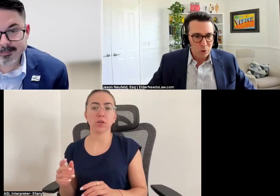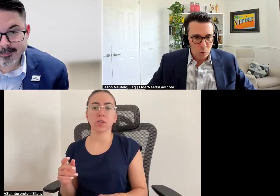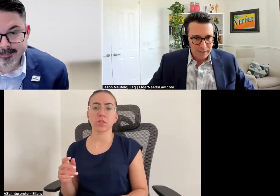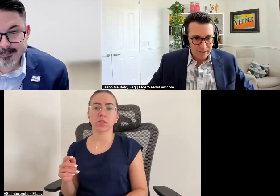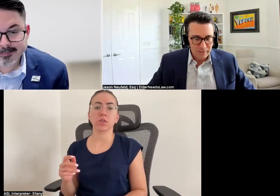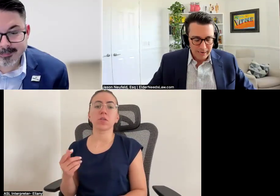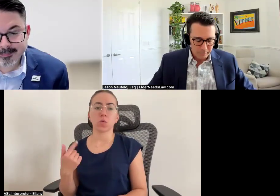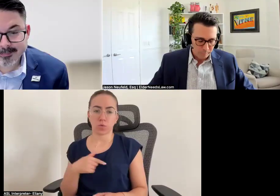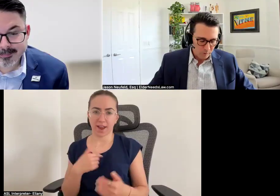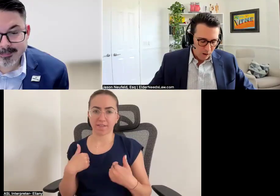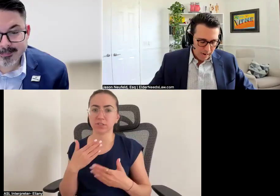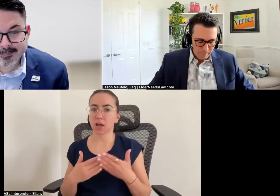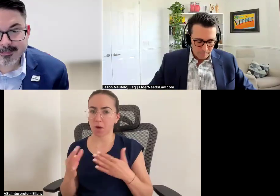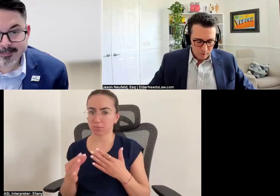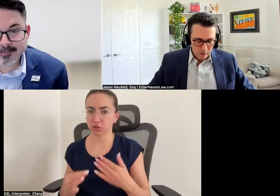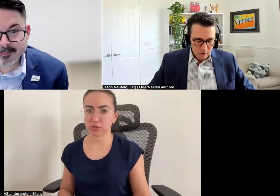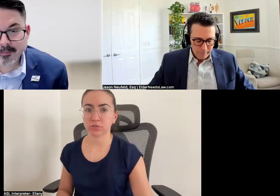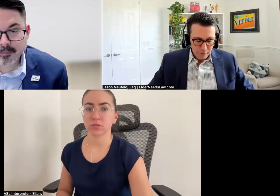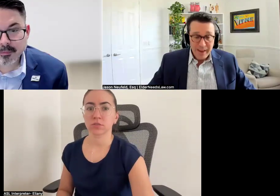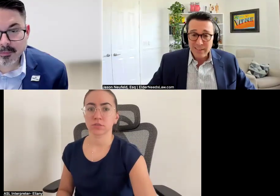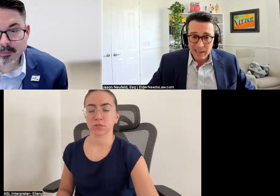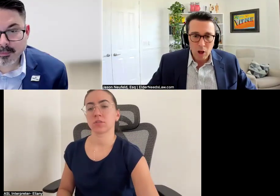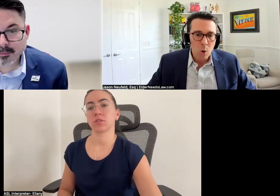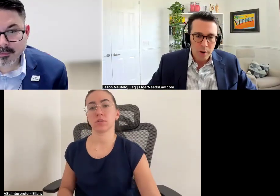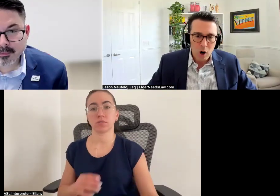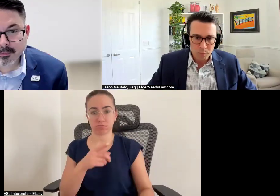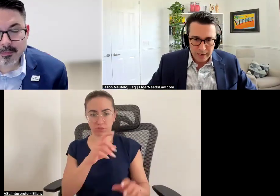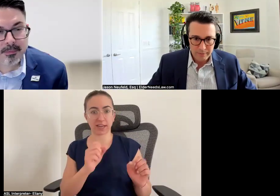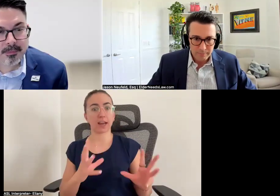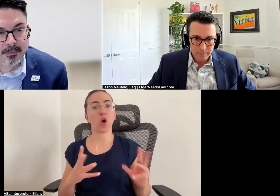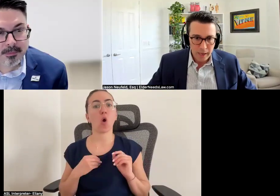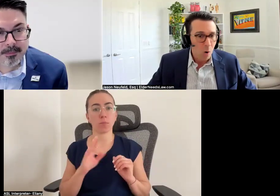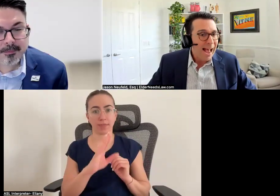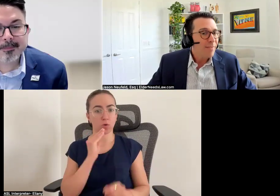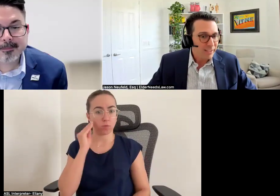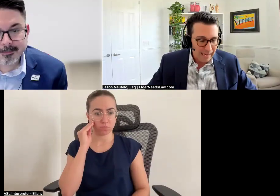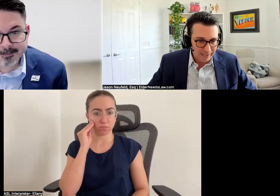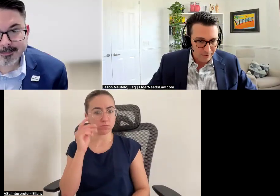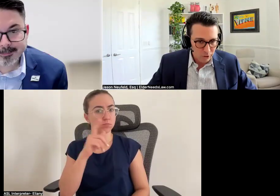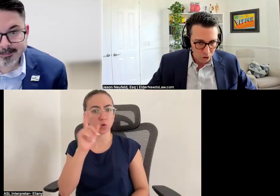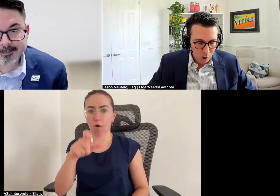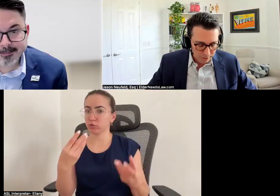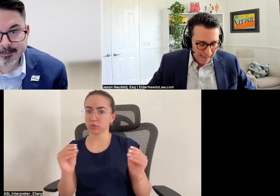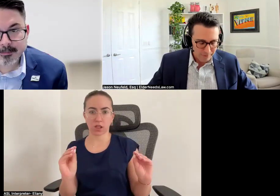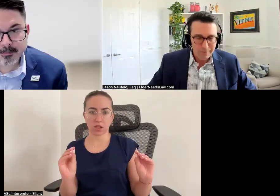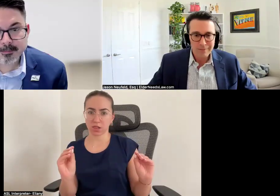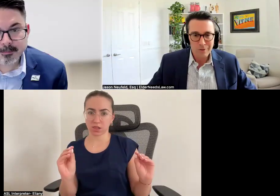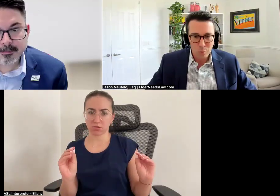We have some choices to make. Um, they can still own their homestead. They don't have to sell it. Let's